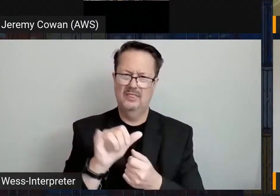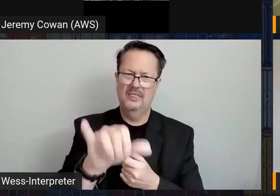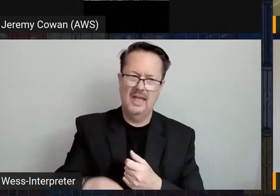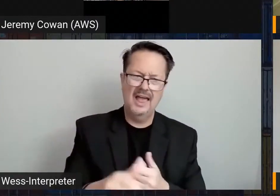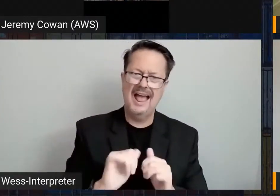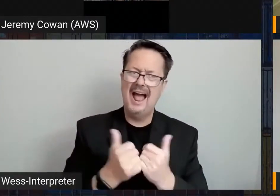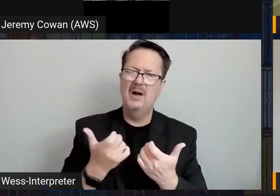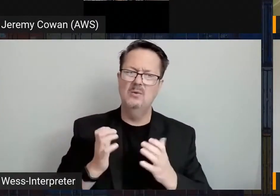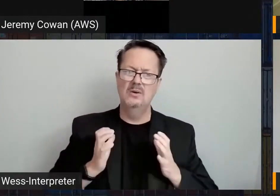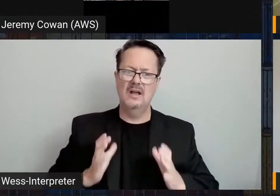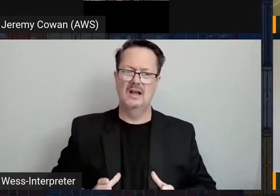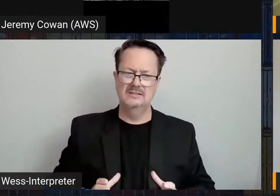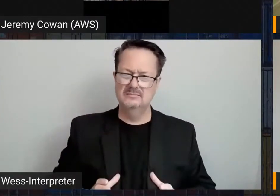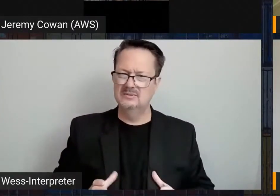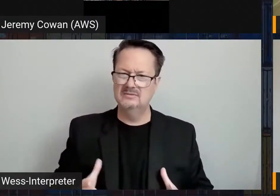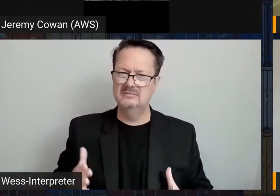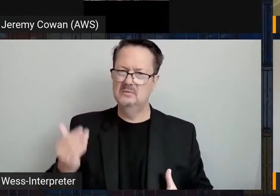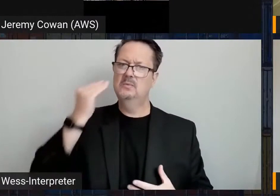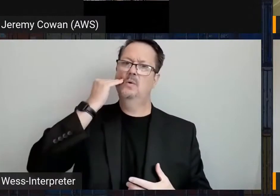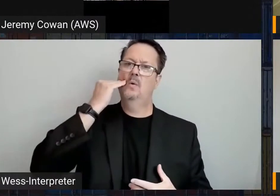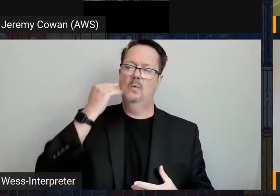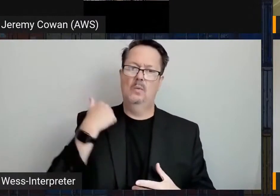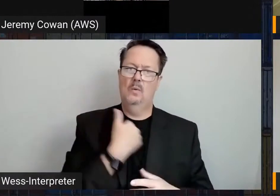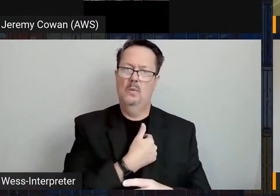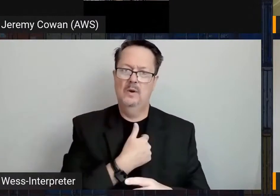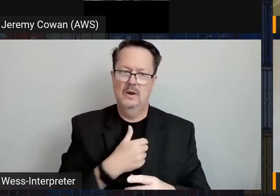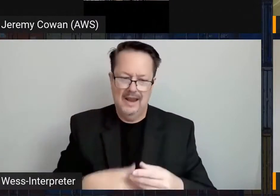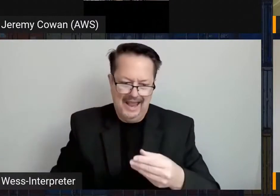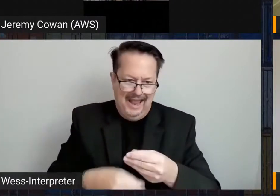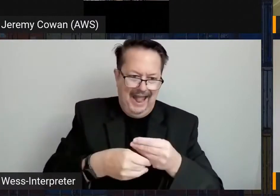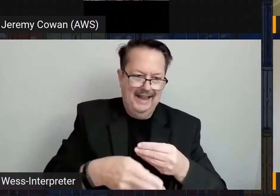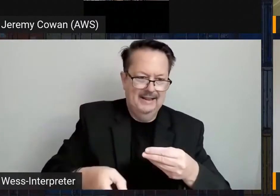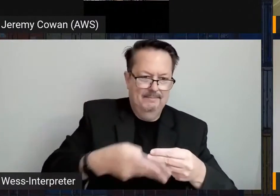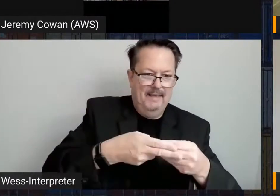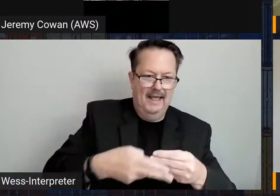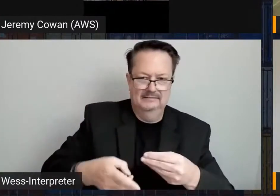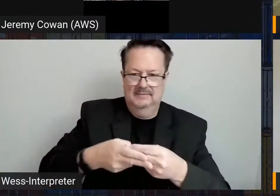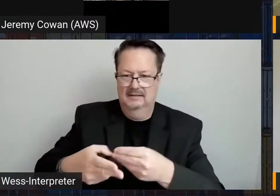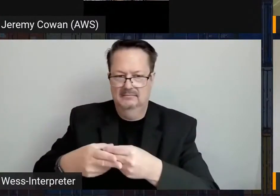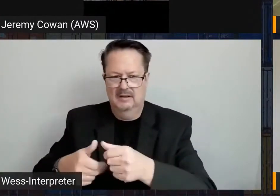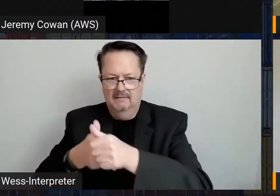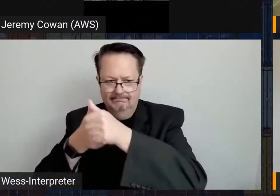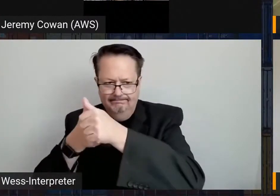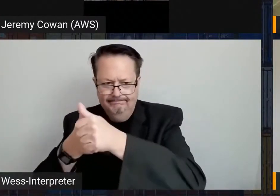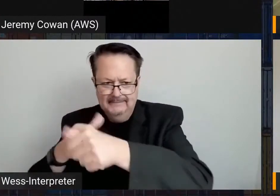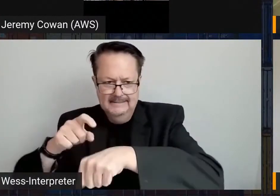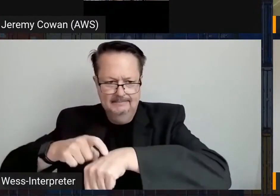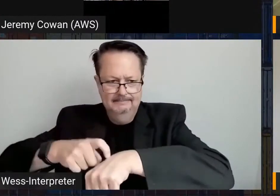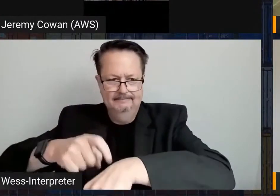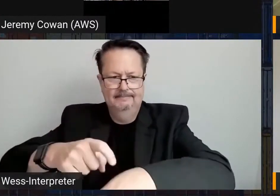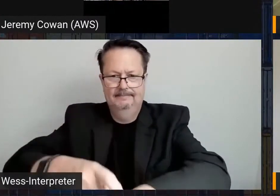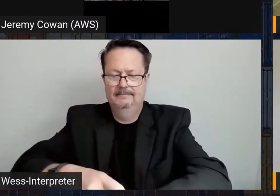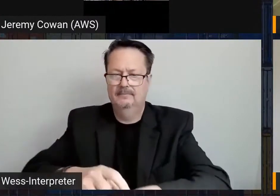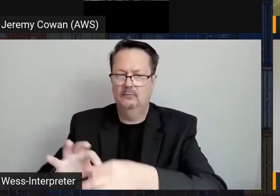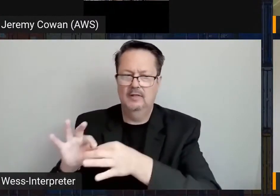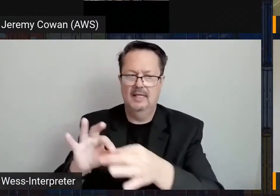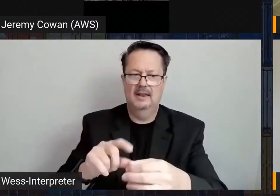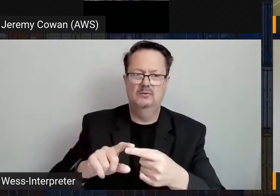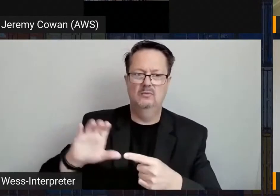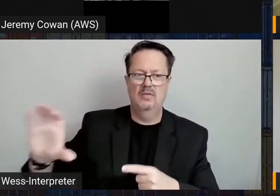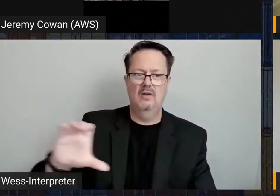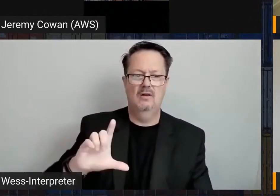do customers know that we're applying patches in a timely fashion to their clusters?